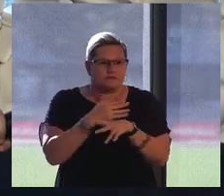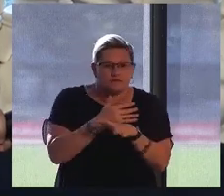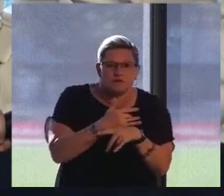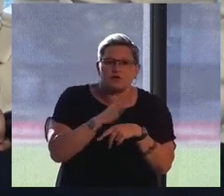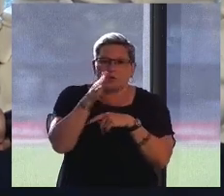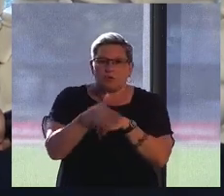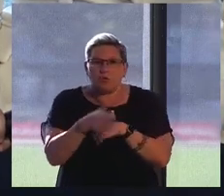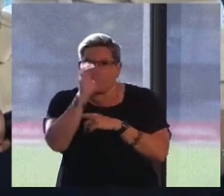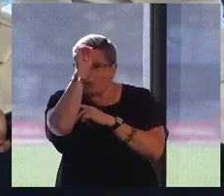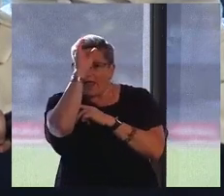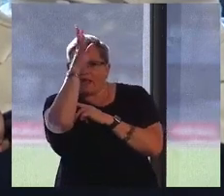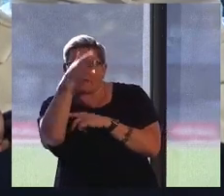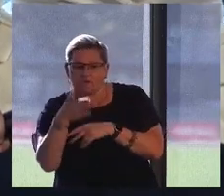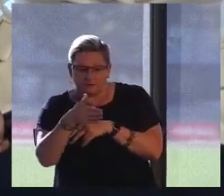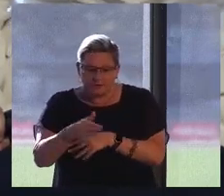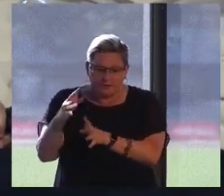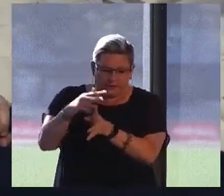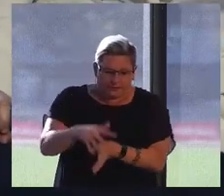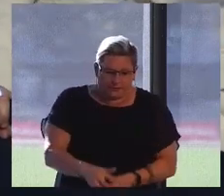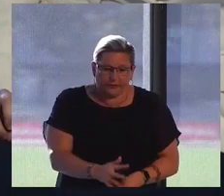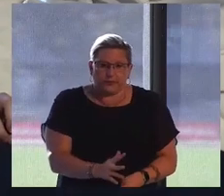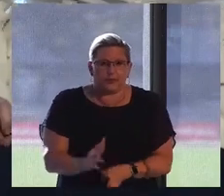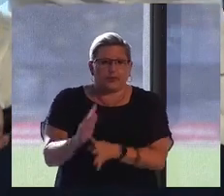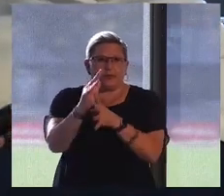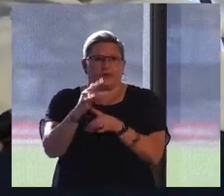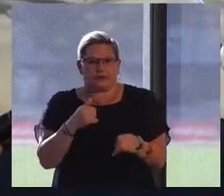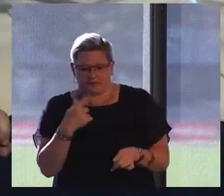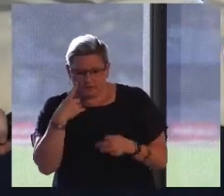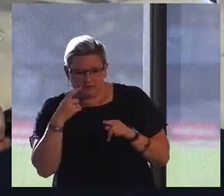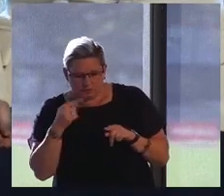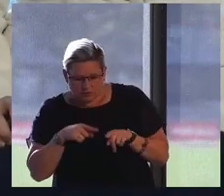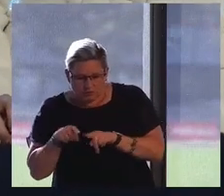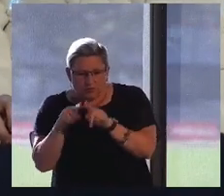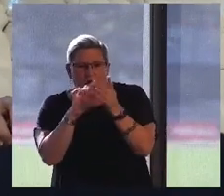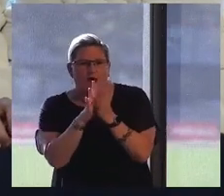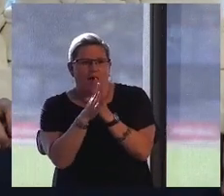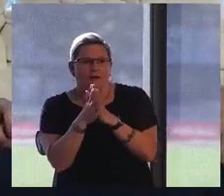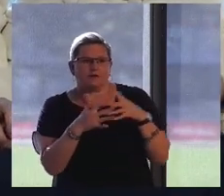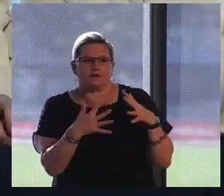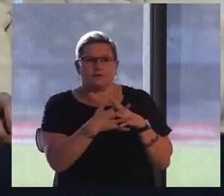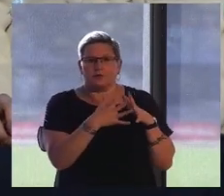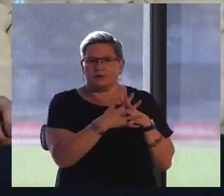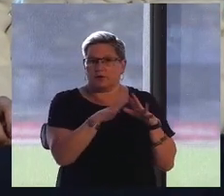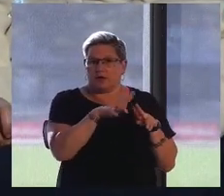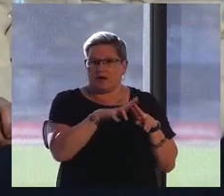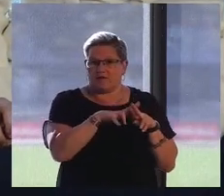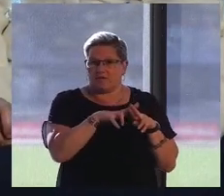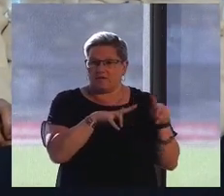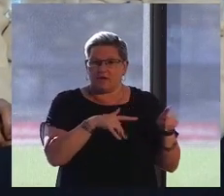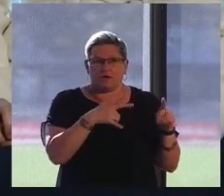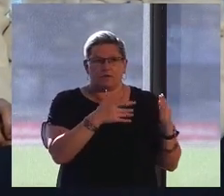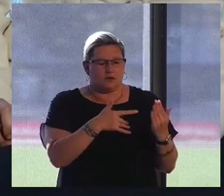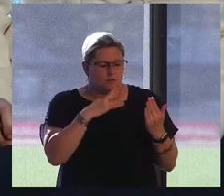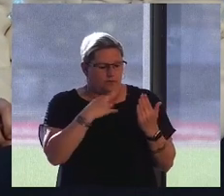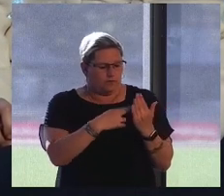of the hardest roles in my previous job as Chief Conservation Officer at WWF was hearing the reports back every single time. It's only